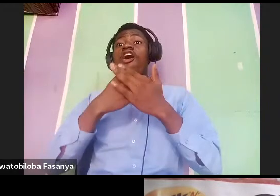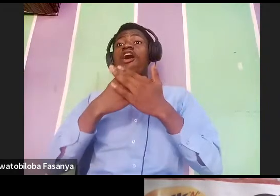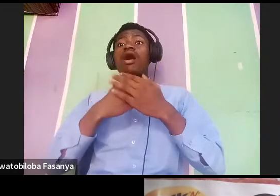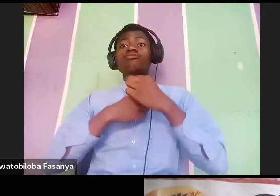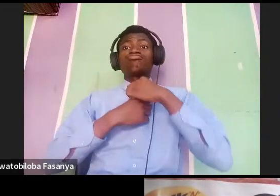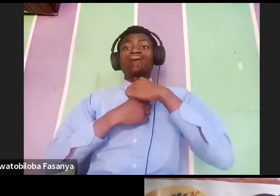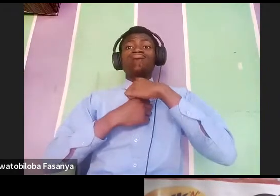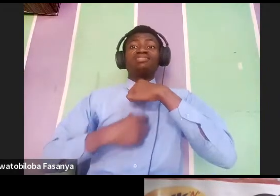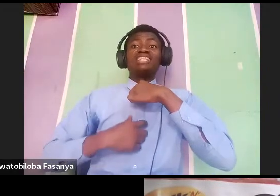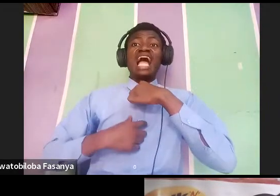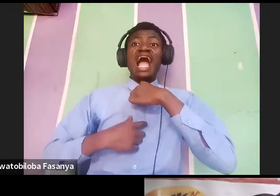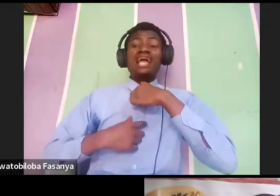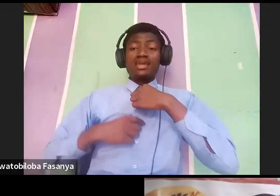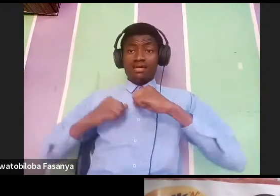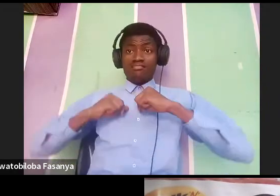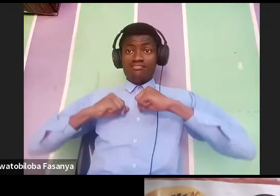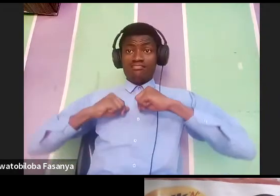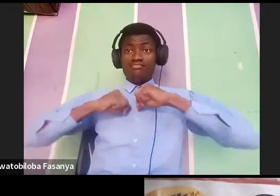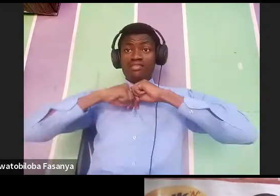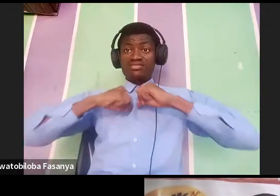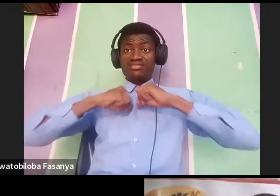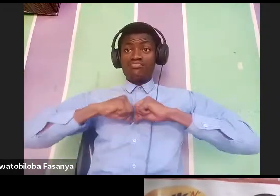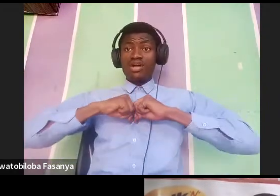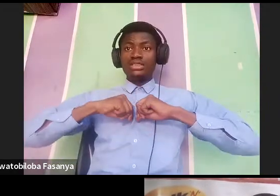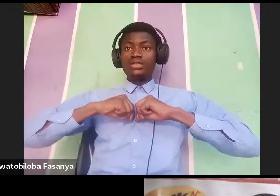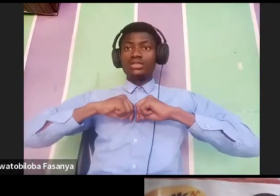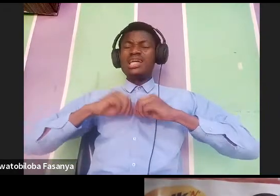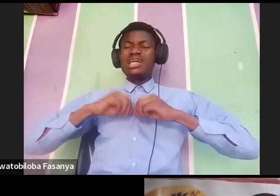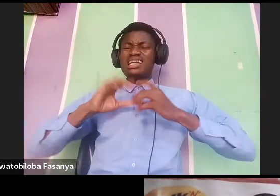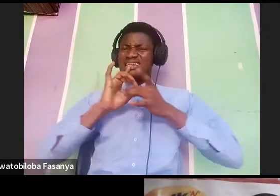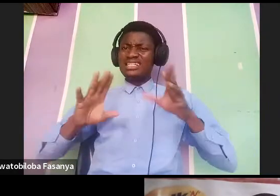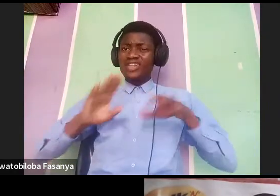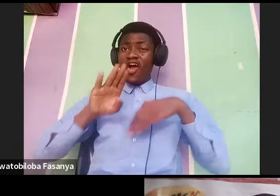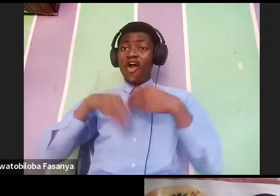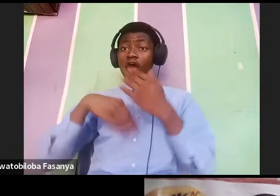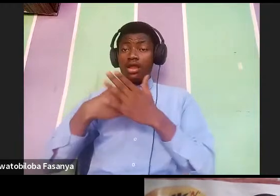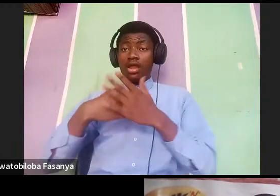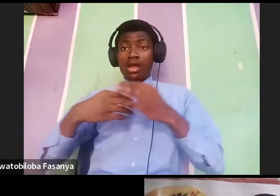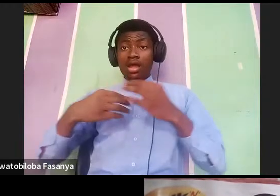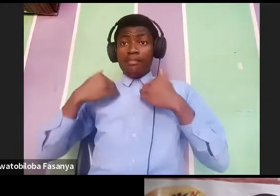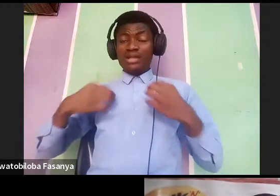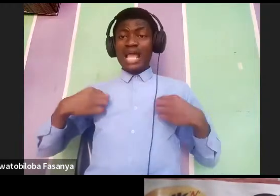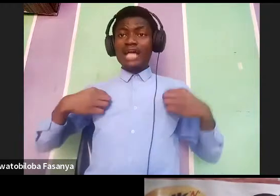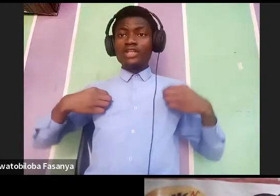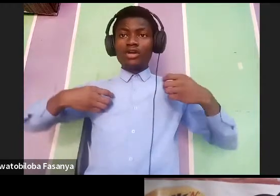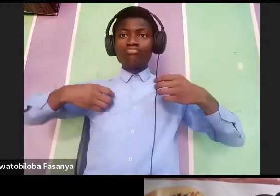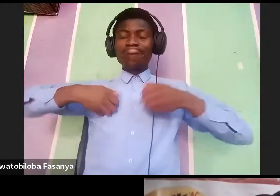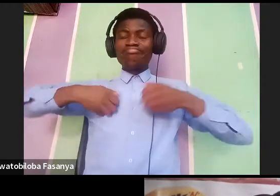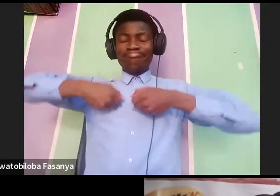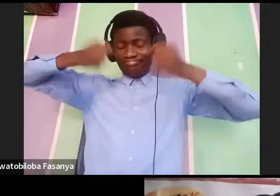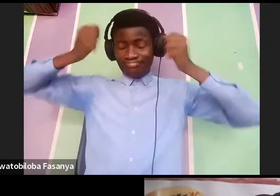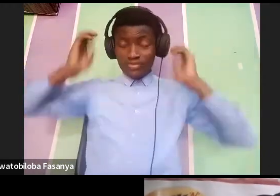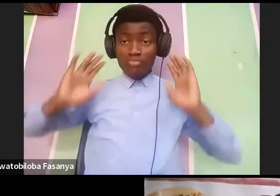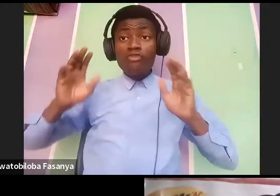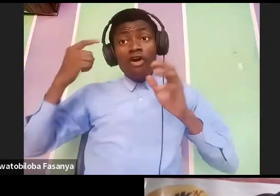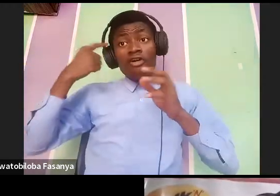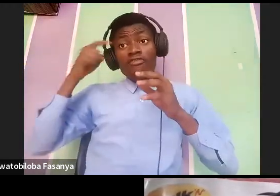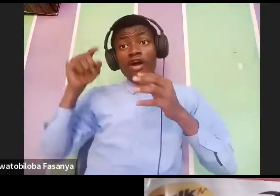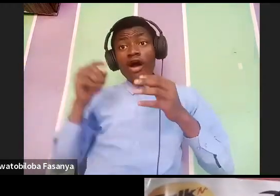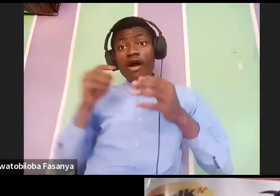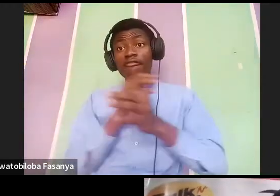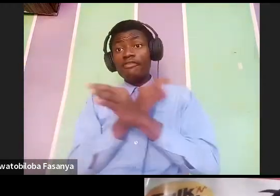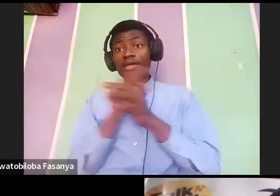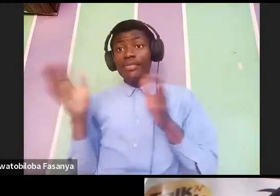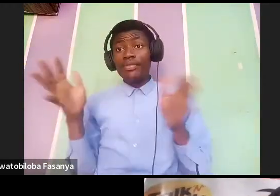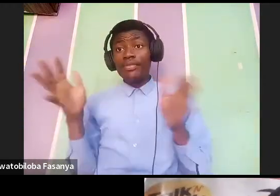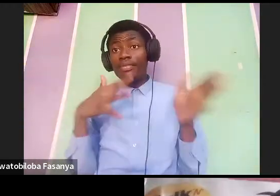buttons of the shirt, you try as much as possible to expose the person as much as you can. Of course, if there are windows, you open the